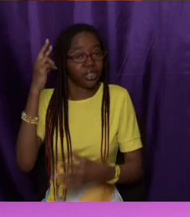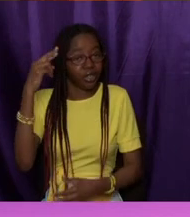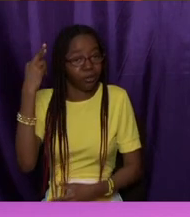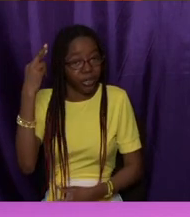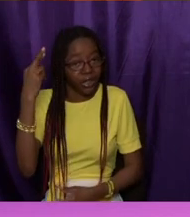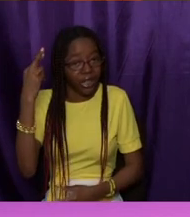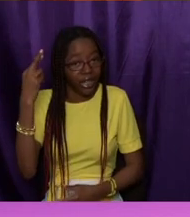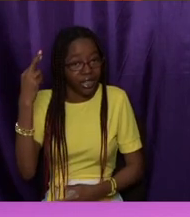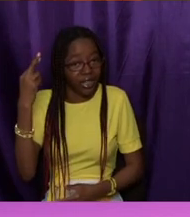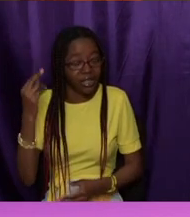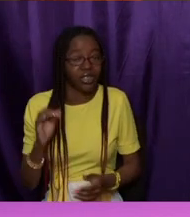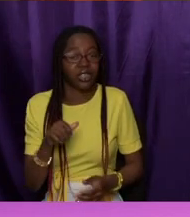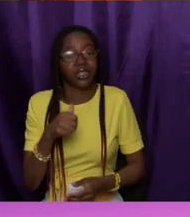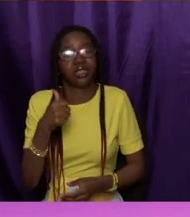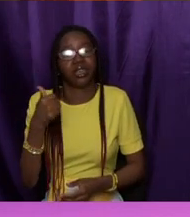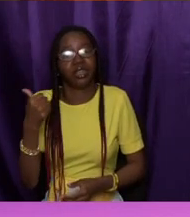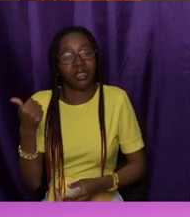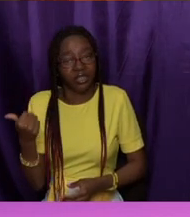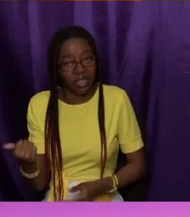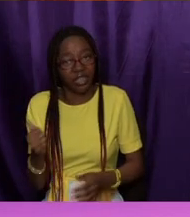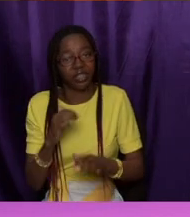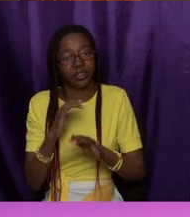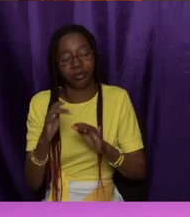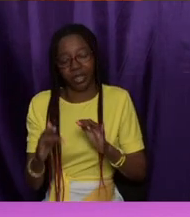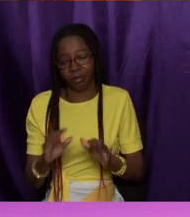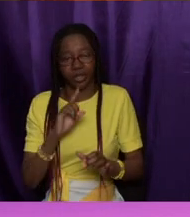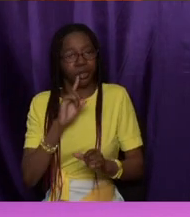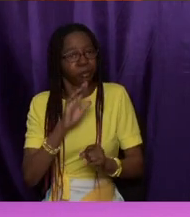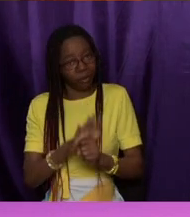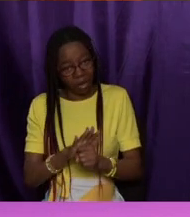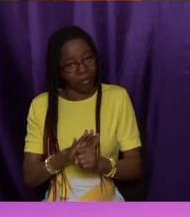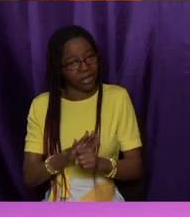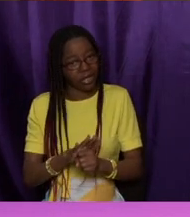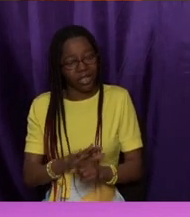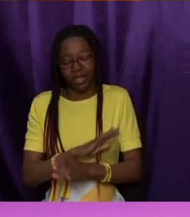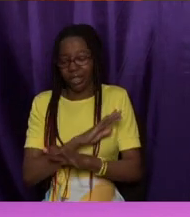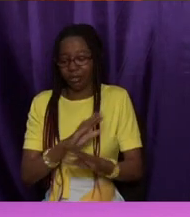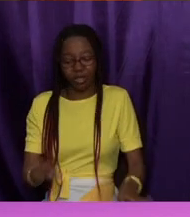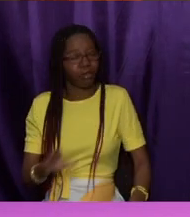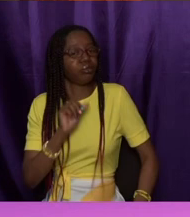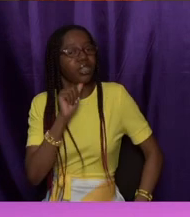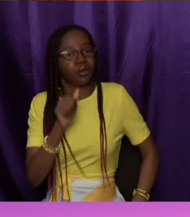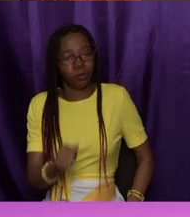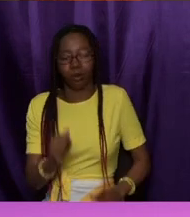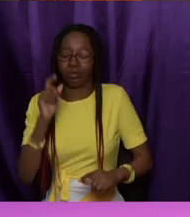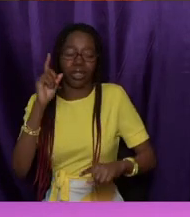it's just another empty promise. They don't, they won't, they